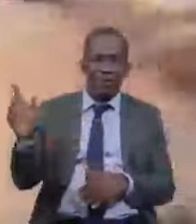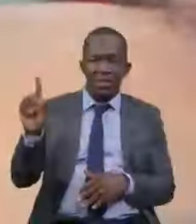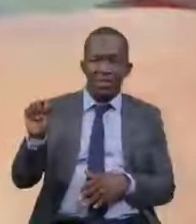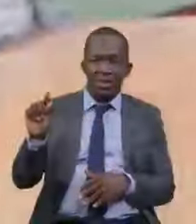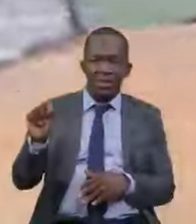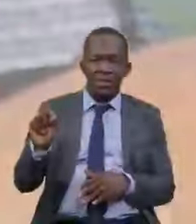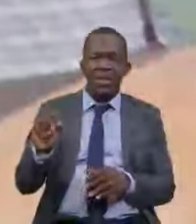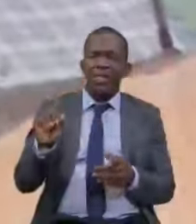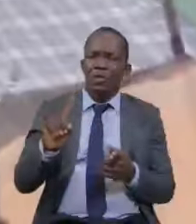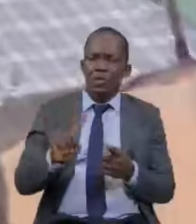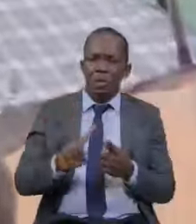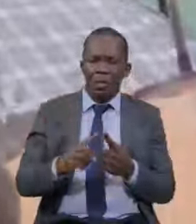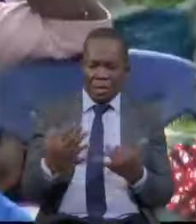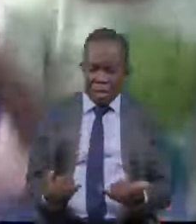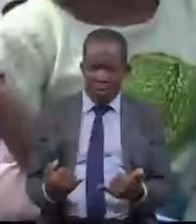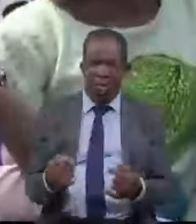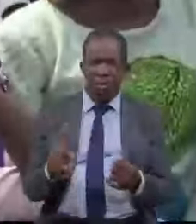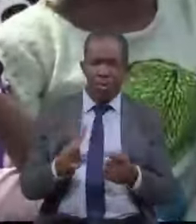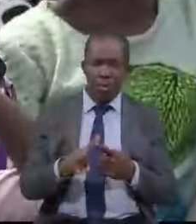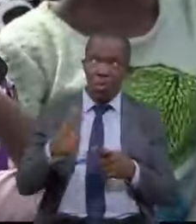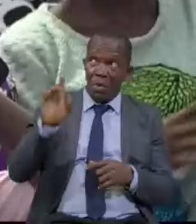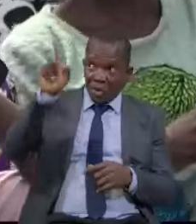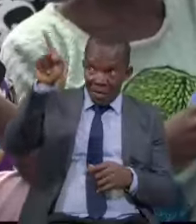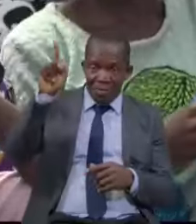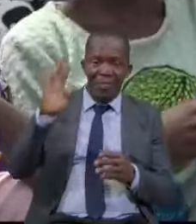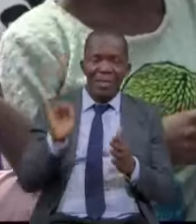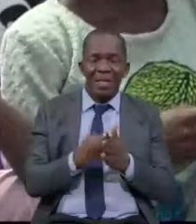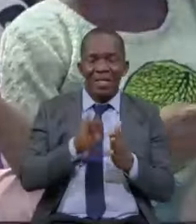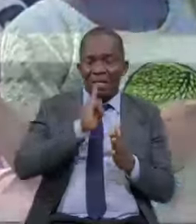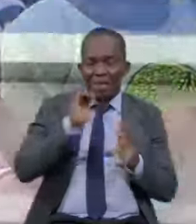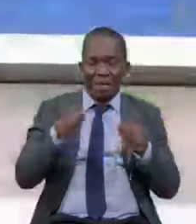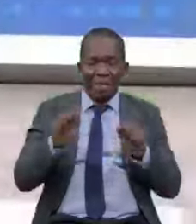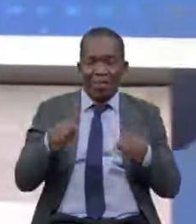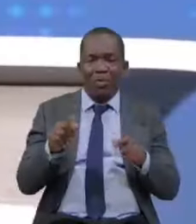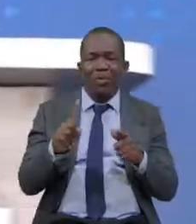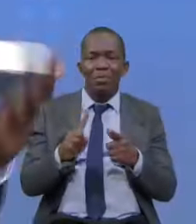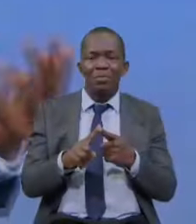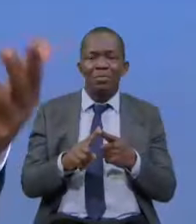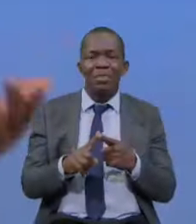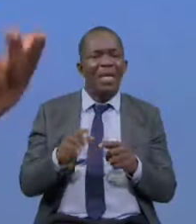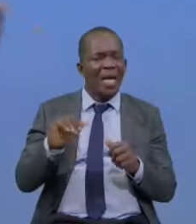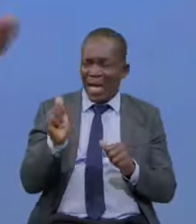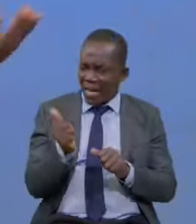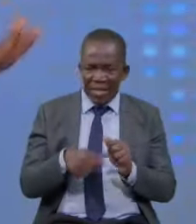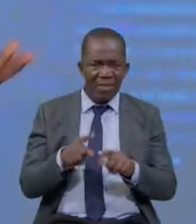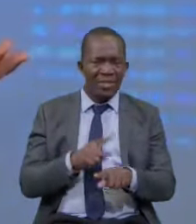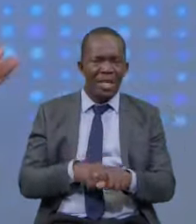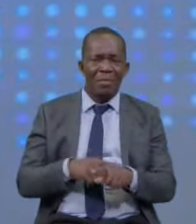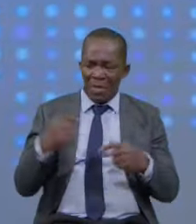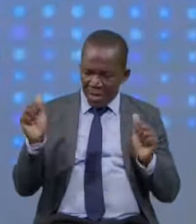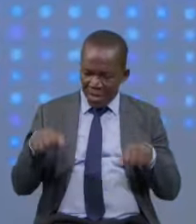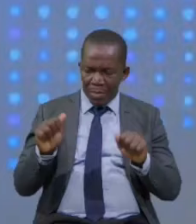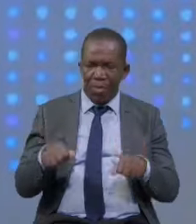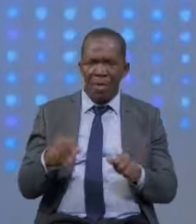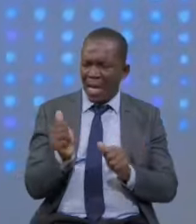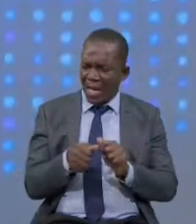unto him that is able. Every time you pray, you're coming to him that is able.